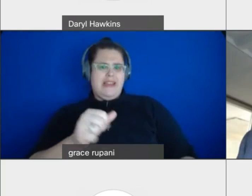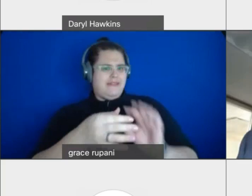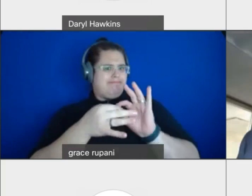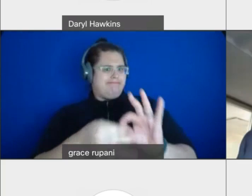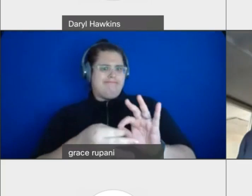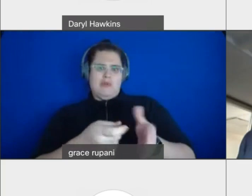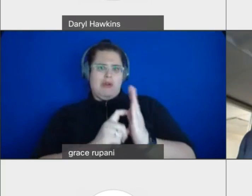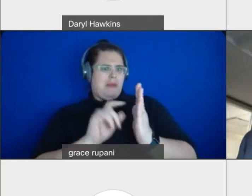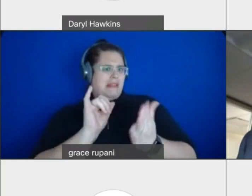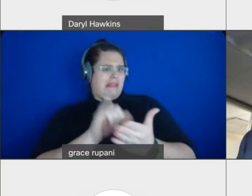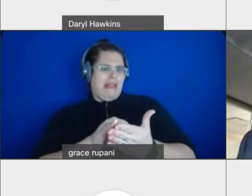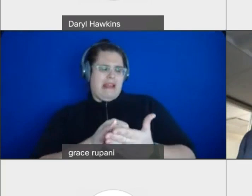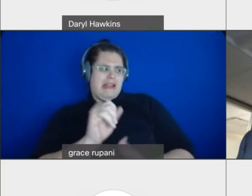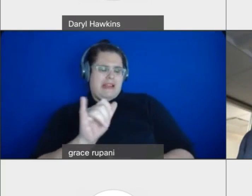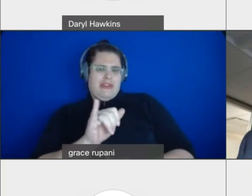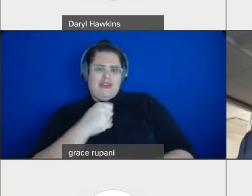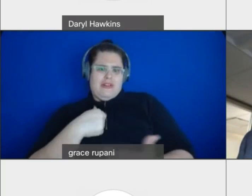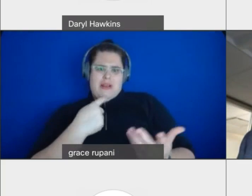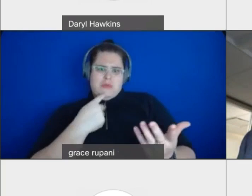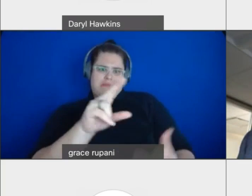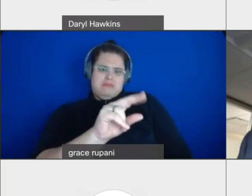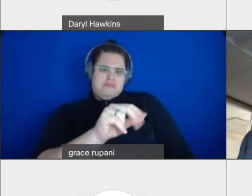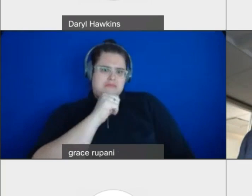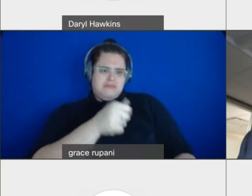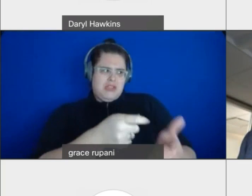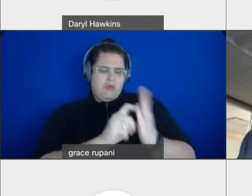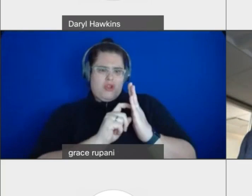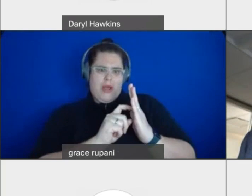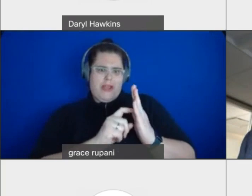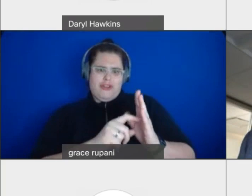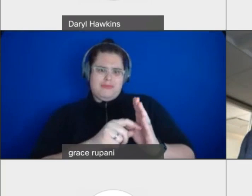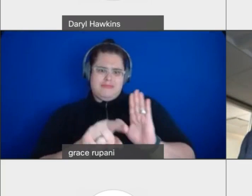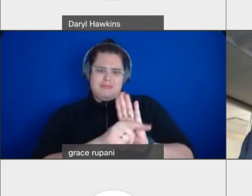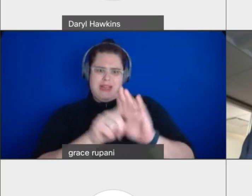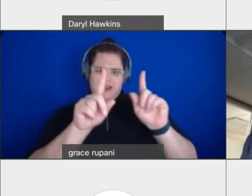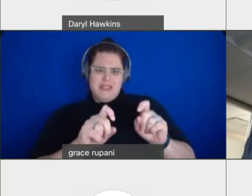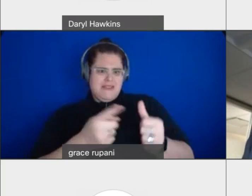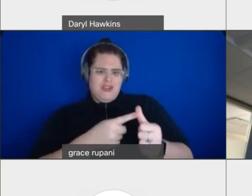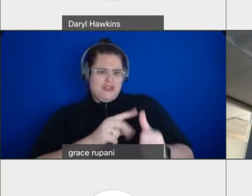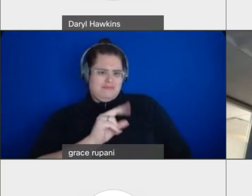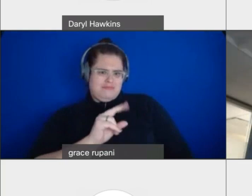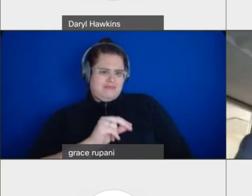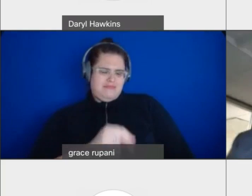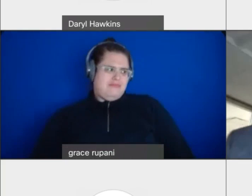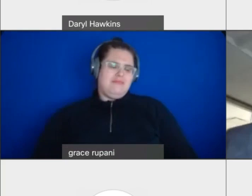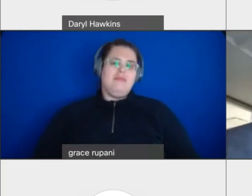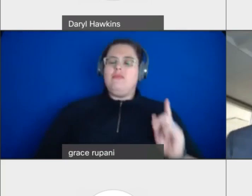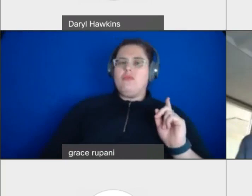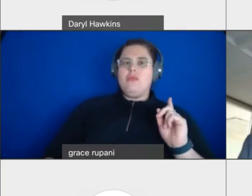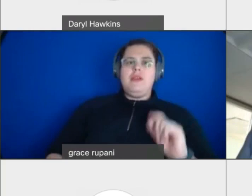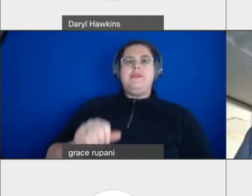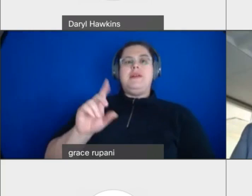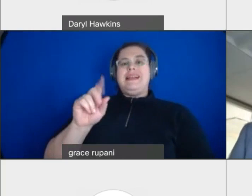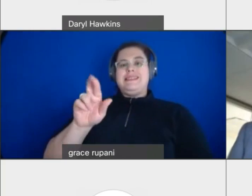I concur. I would say, as we have recommended, test individuals for COVID-19 for the